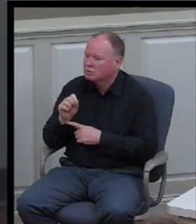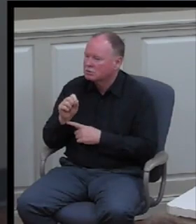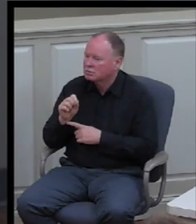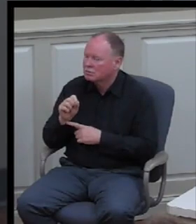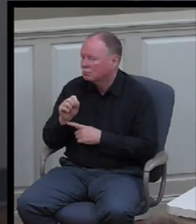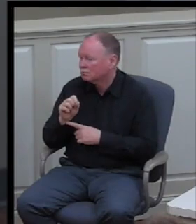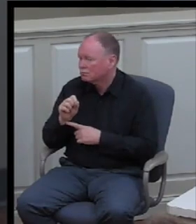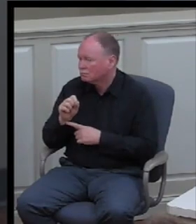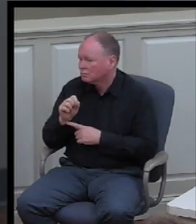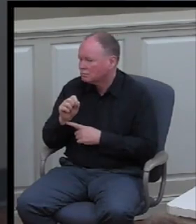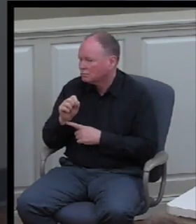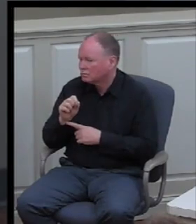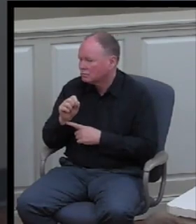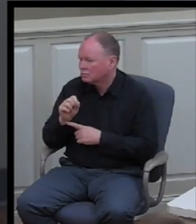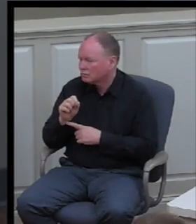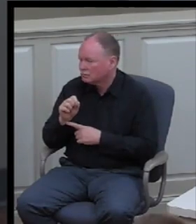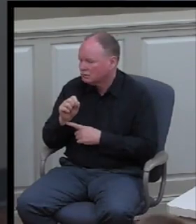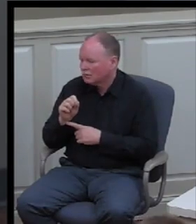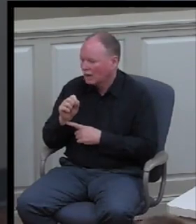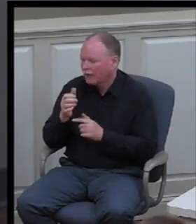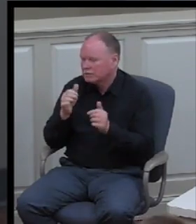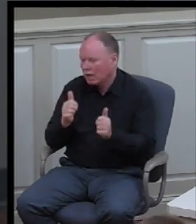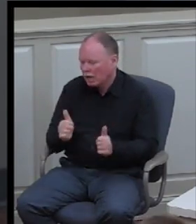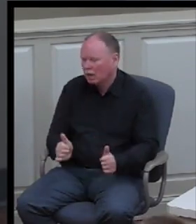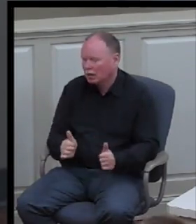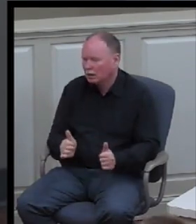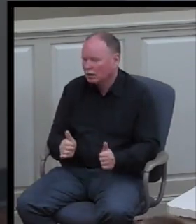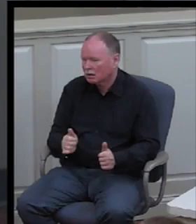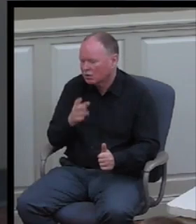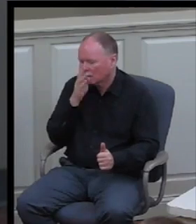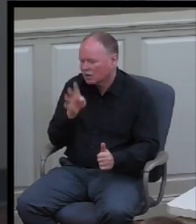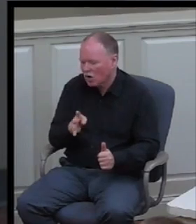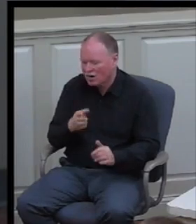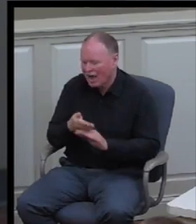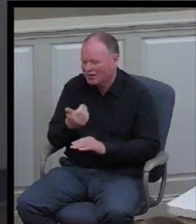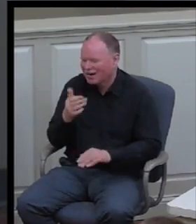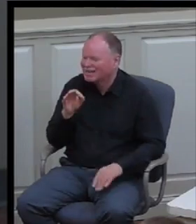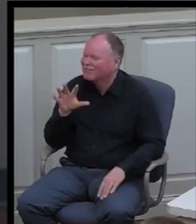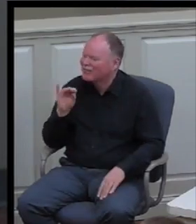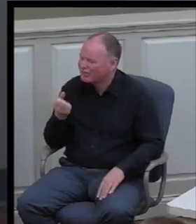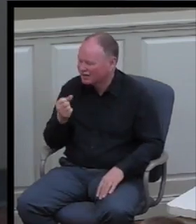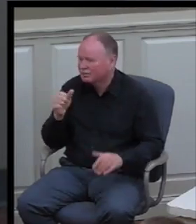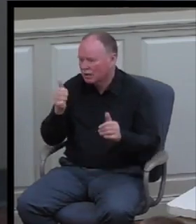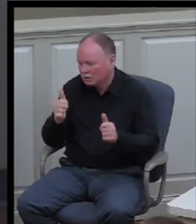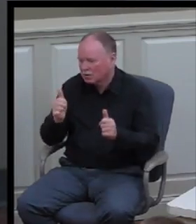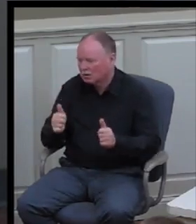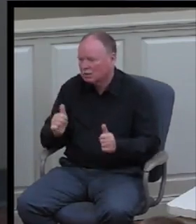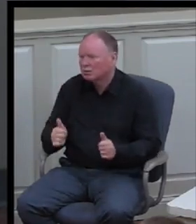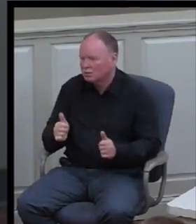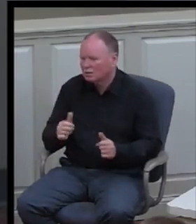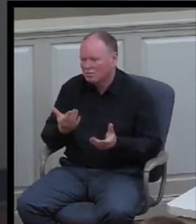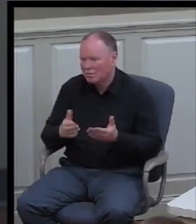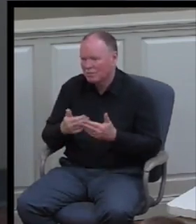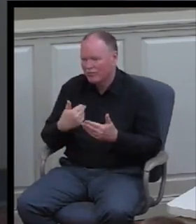elected, wasn't taken care of, I guess, since the 50s. Yeah. Or longer, or